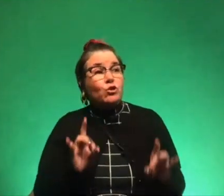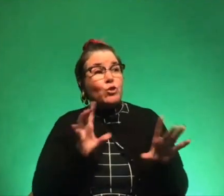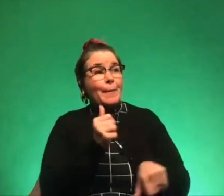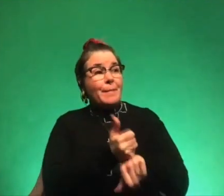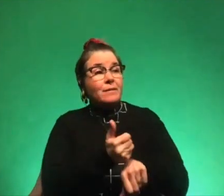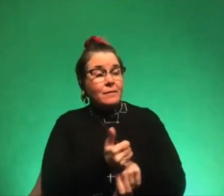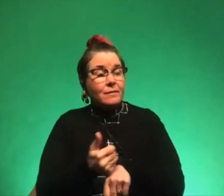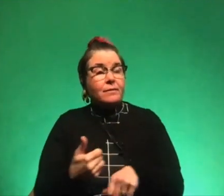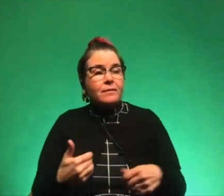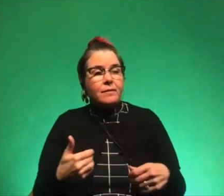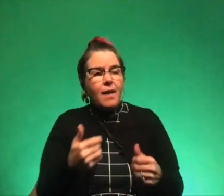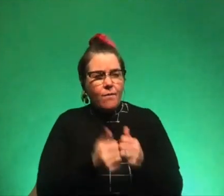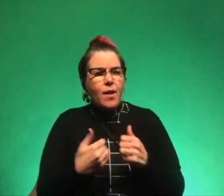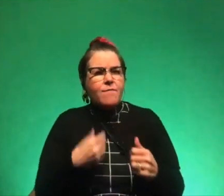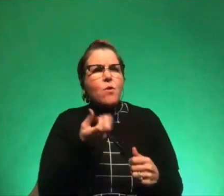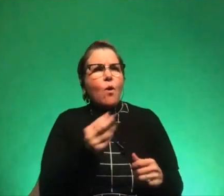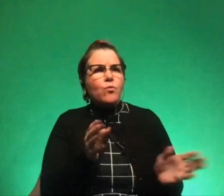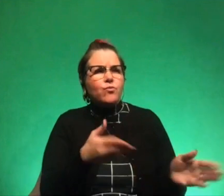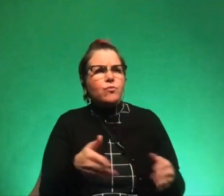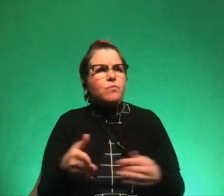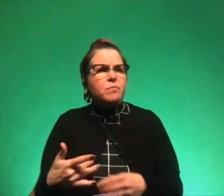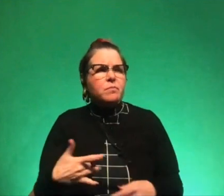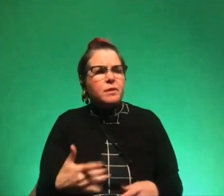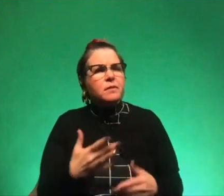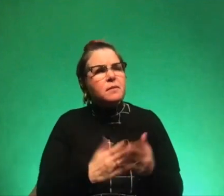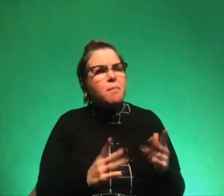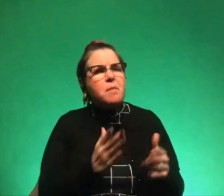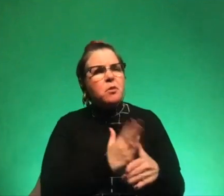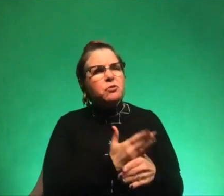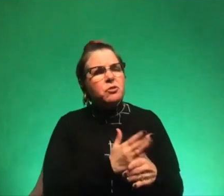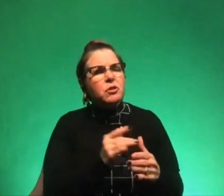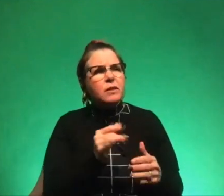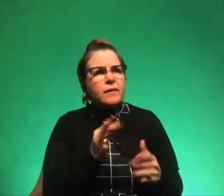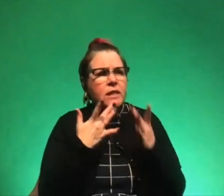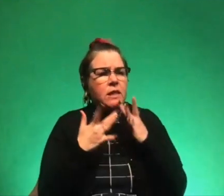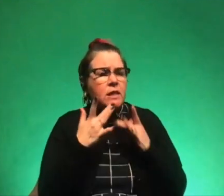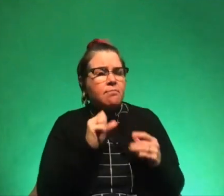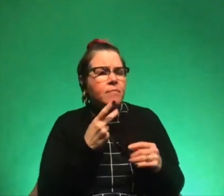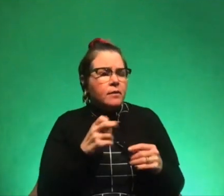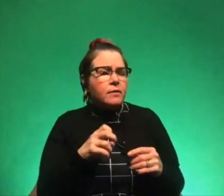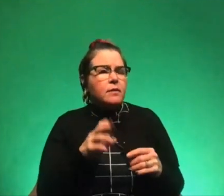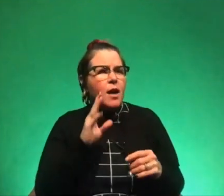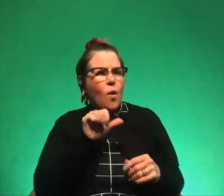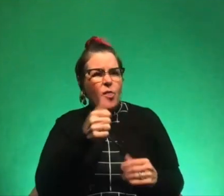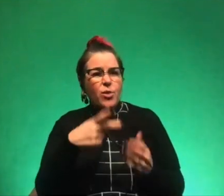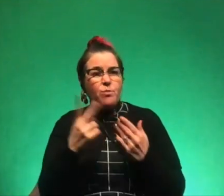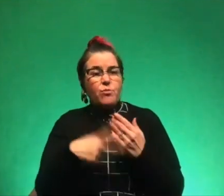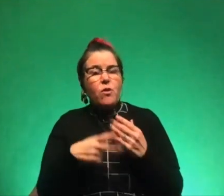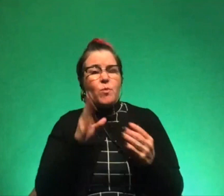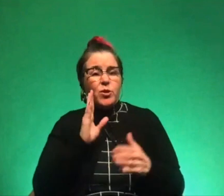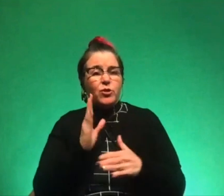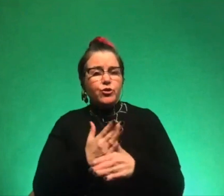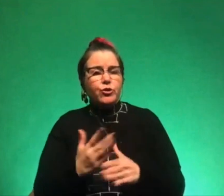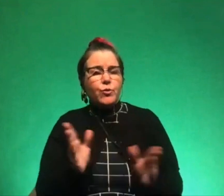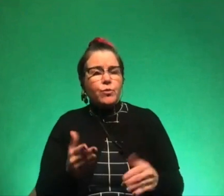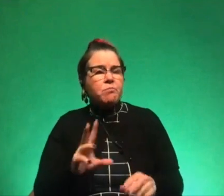we pretty much everyone has their own room. Some people share if we're really tight on space. I know other programs will share rooms, but yeah,